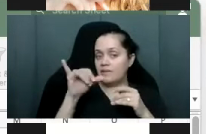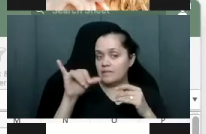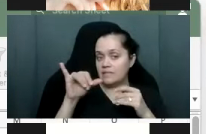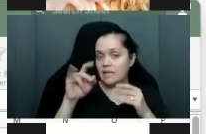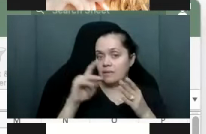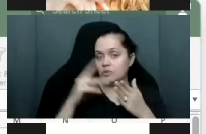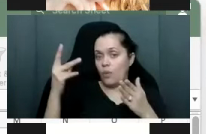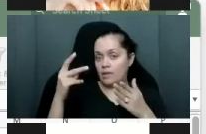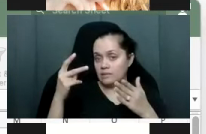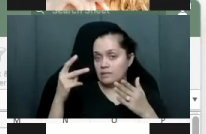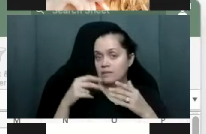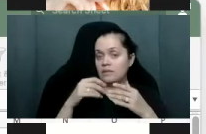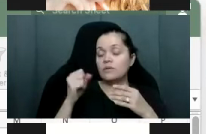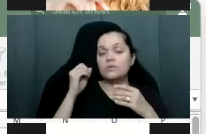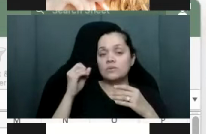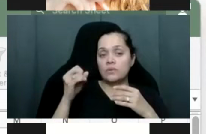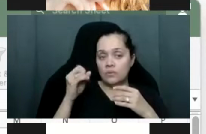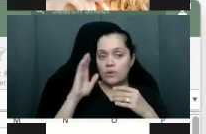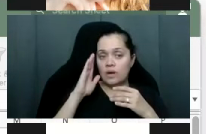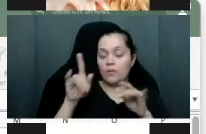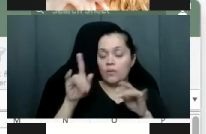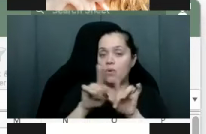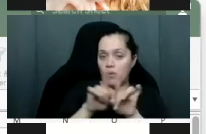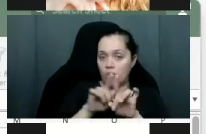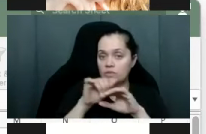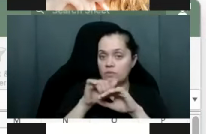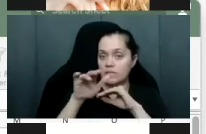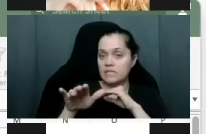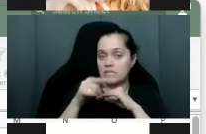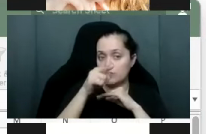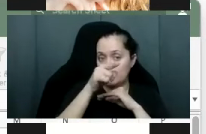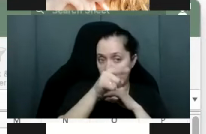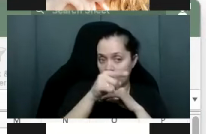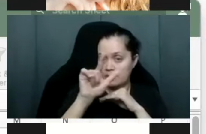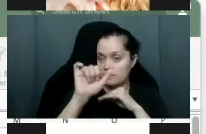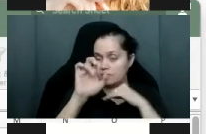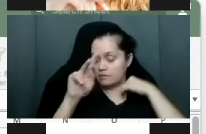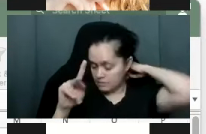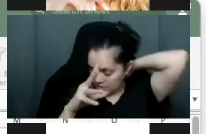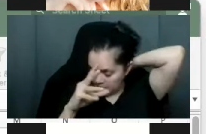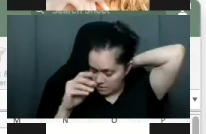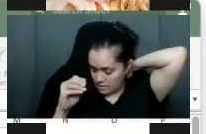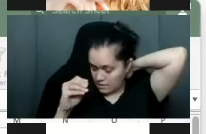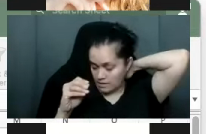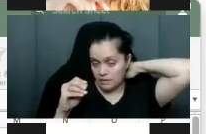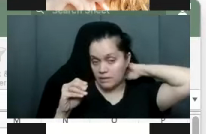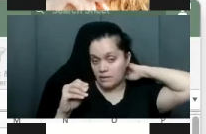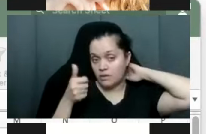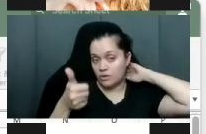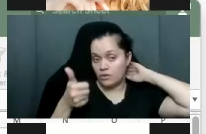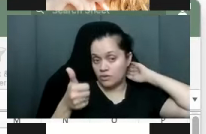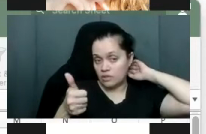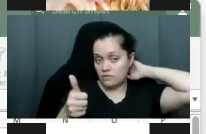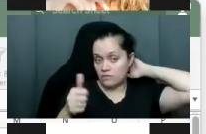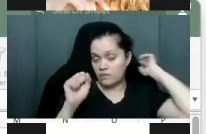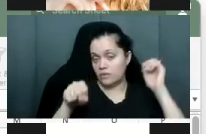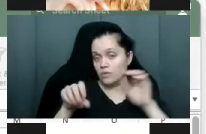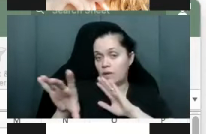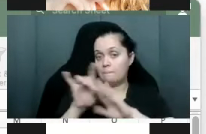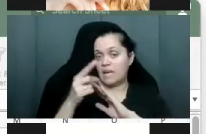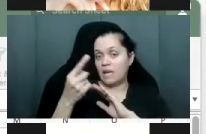twice. So I will also be sending you this link, and at your leisure, you can pick one